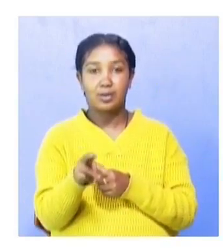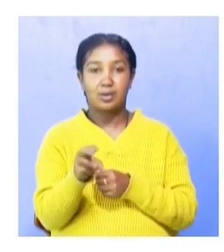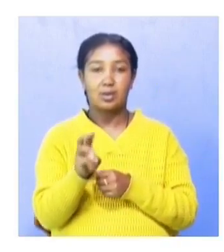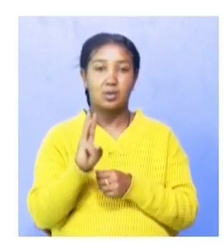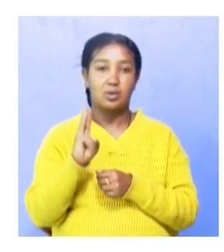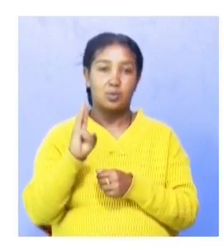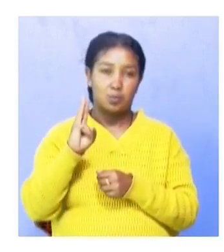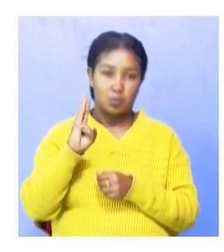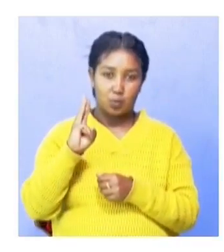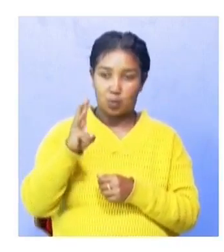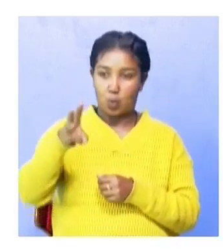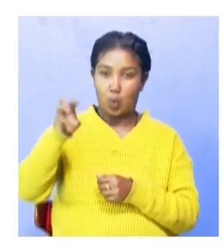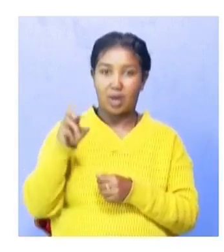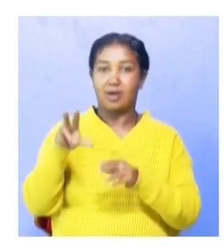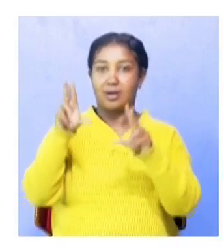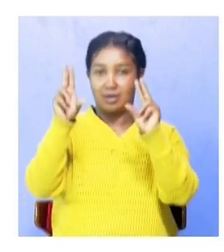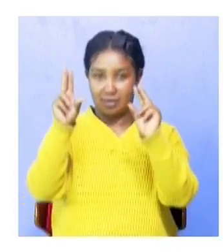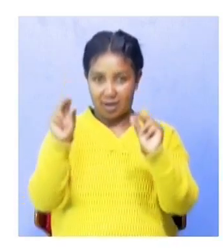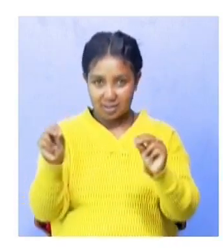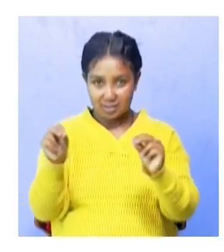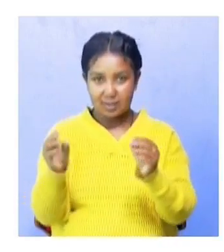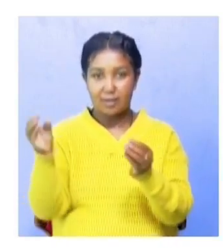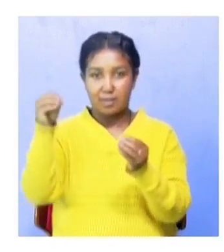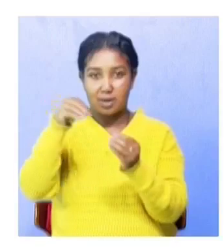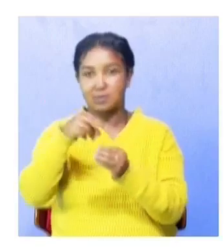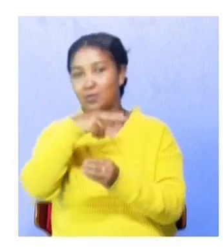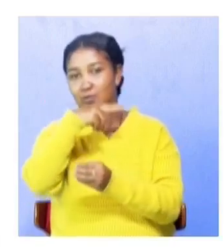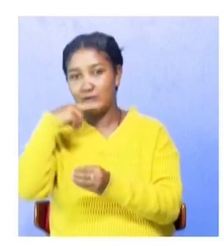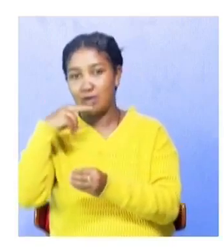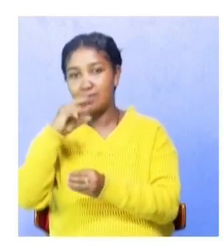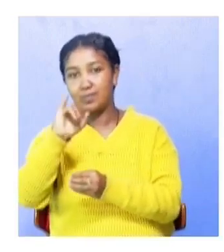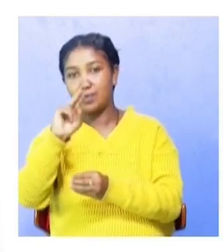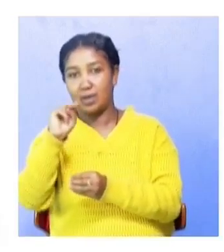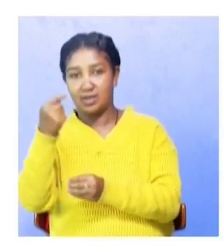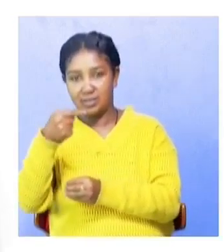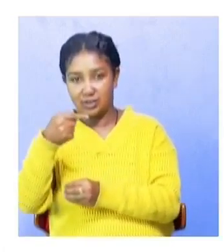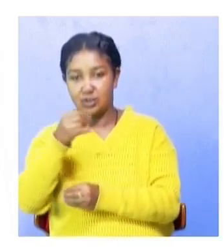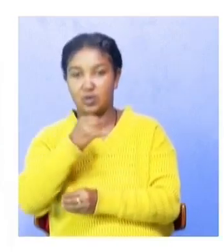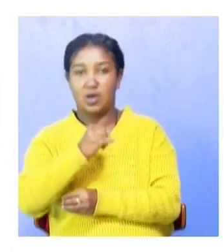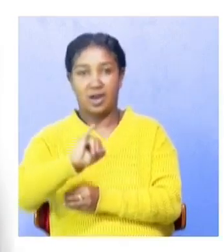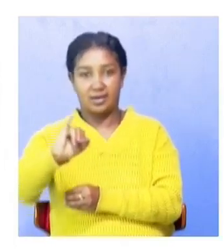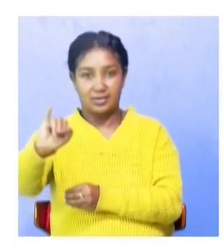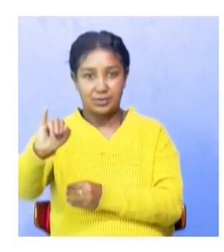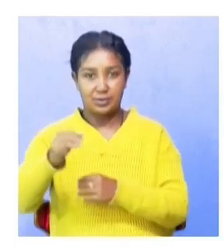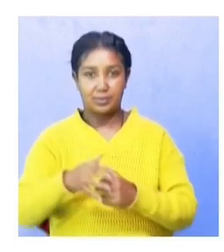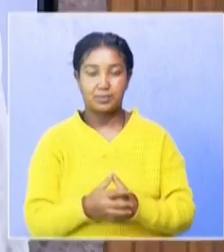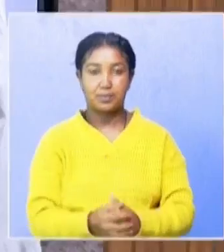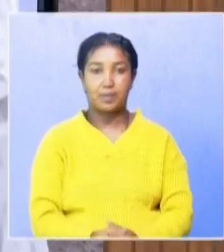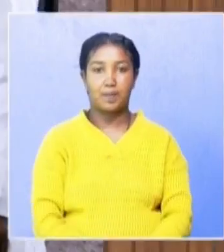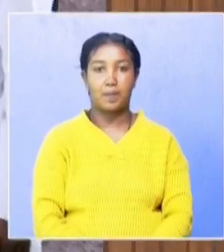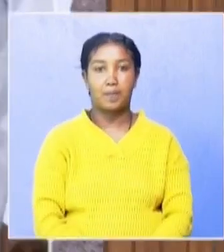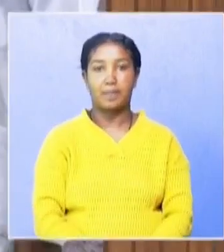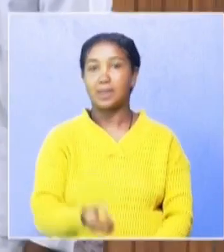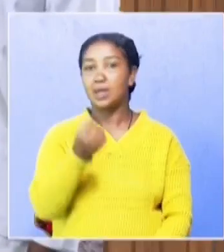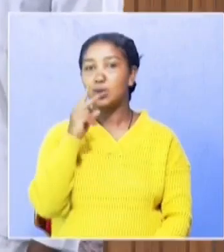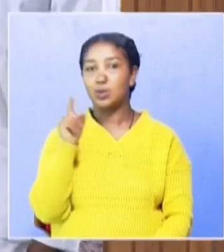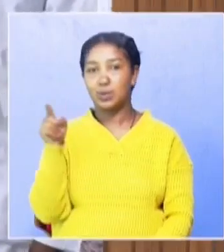were not plus verb ing.